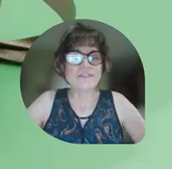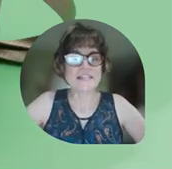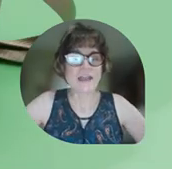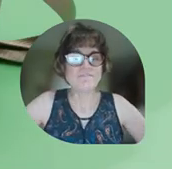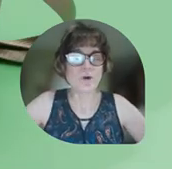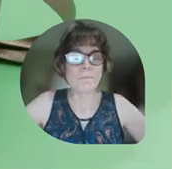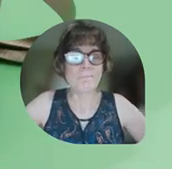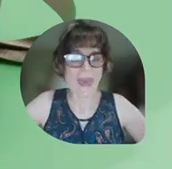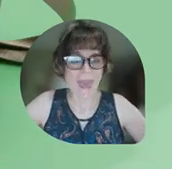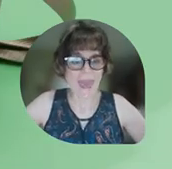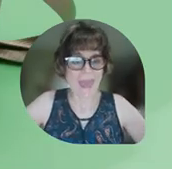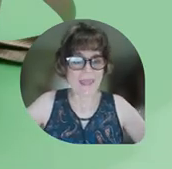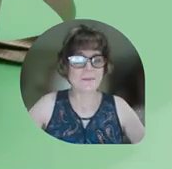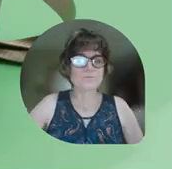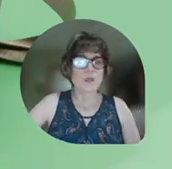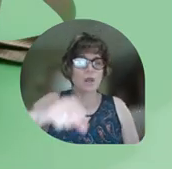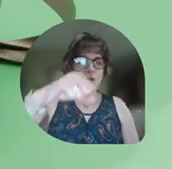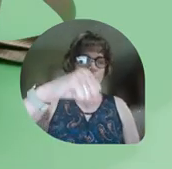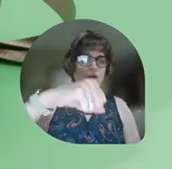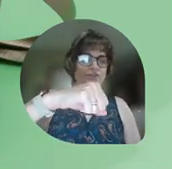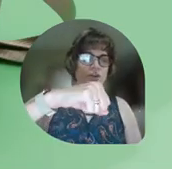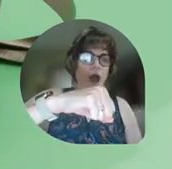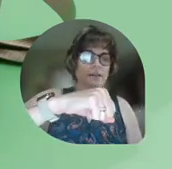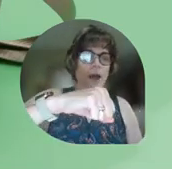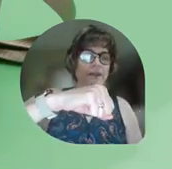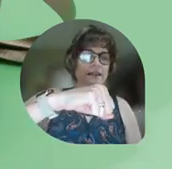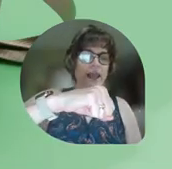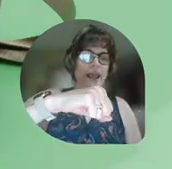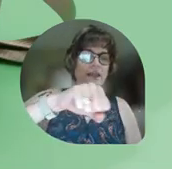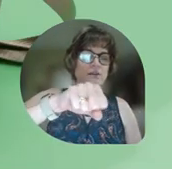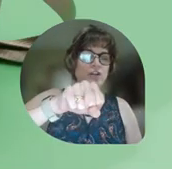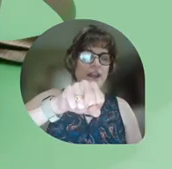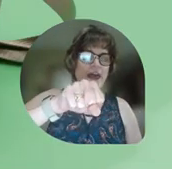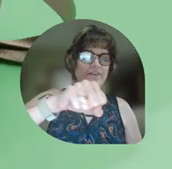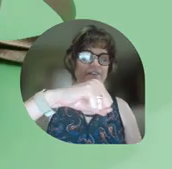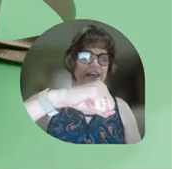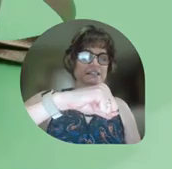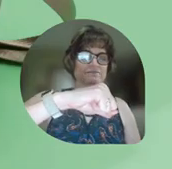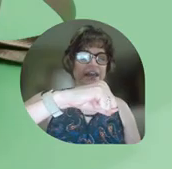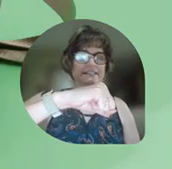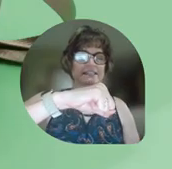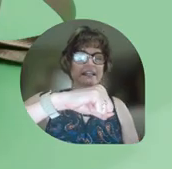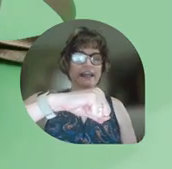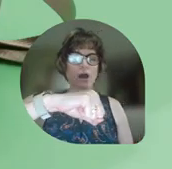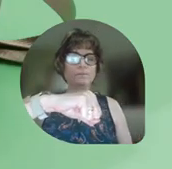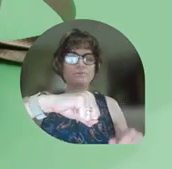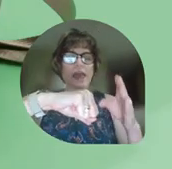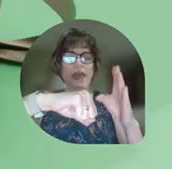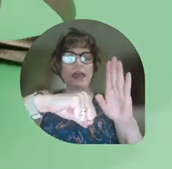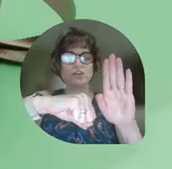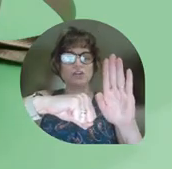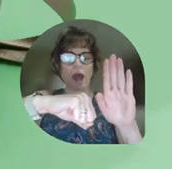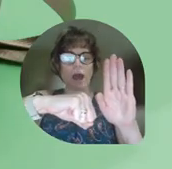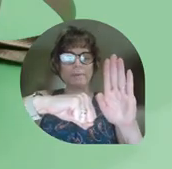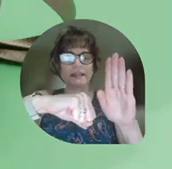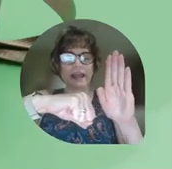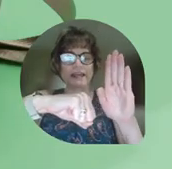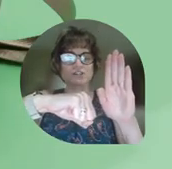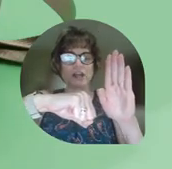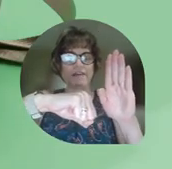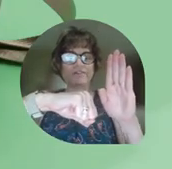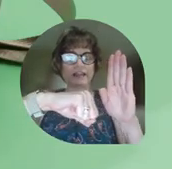And then the sign for bag, with your non-dominant hand, you're going to have a fist facing down, and your